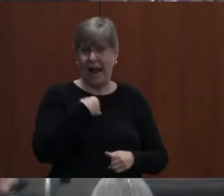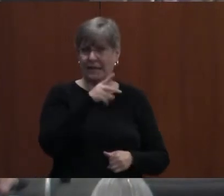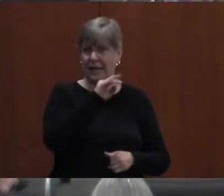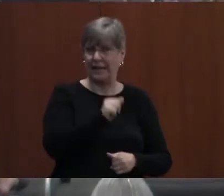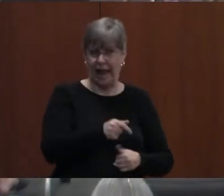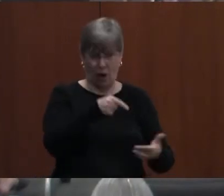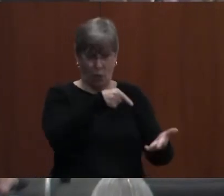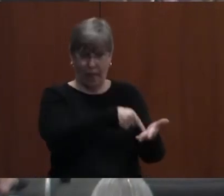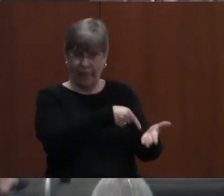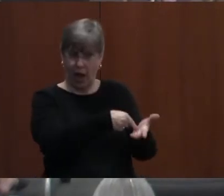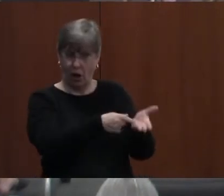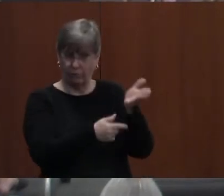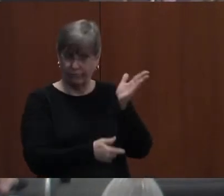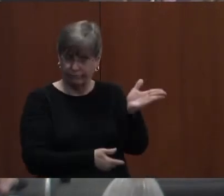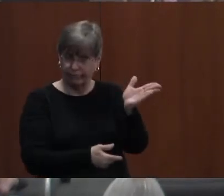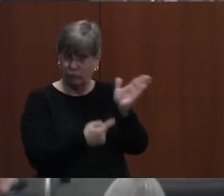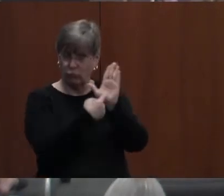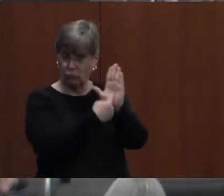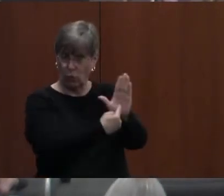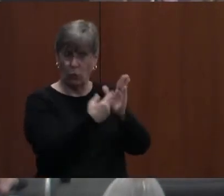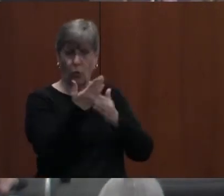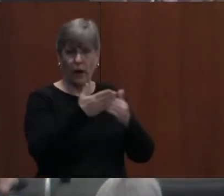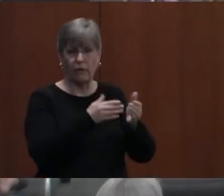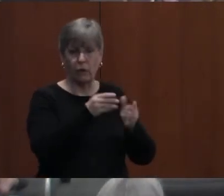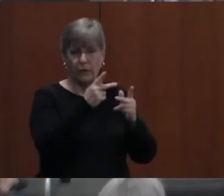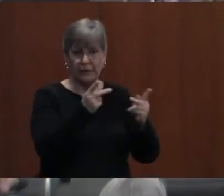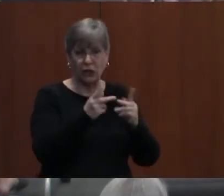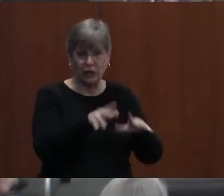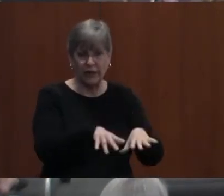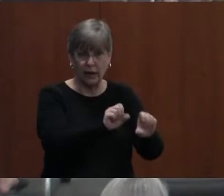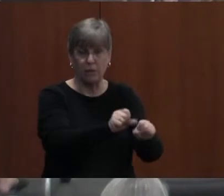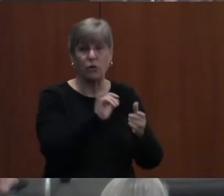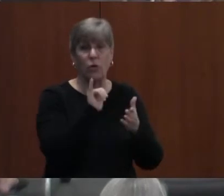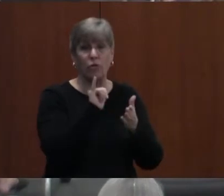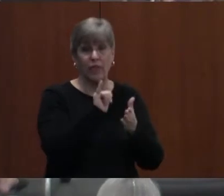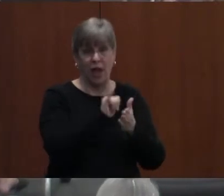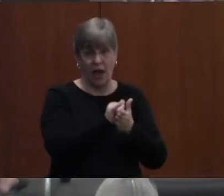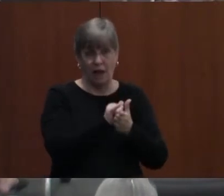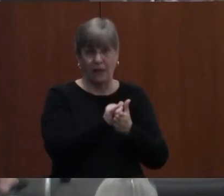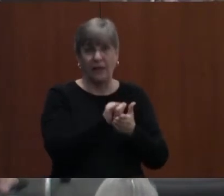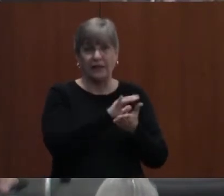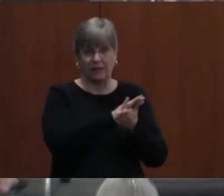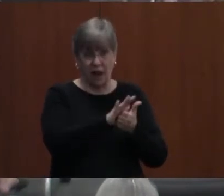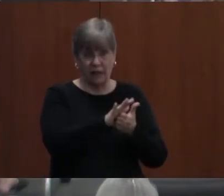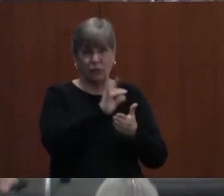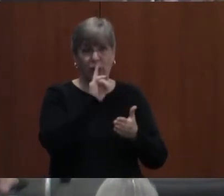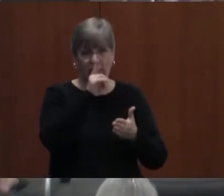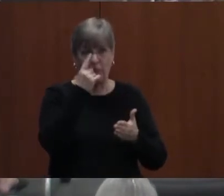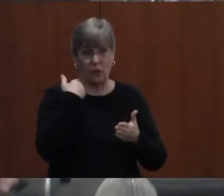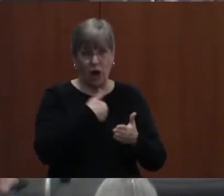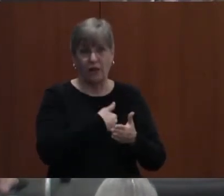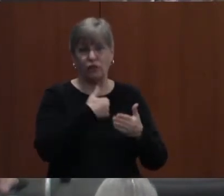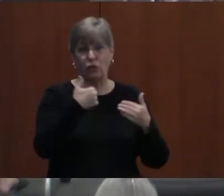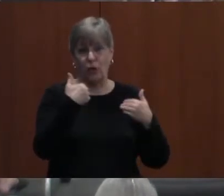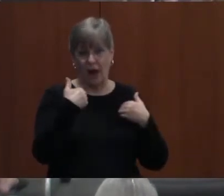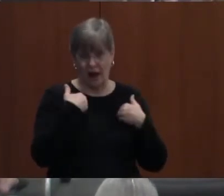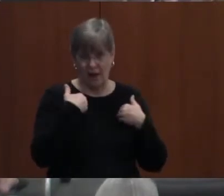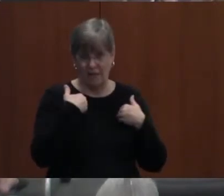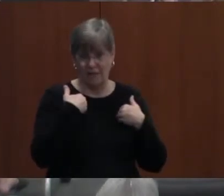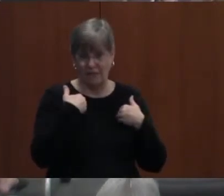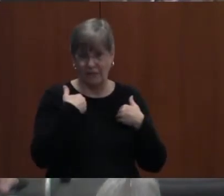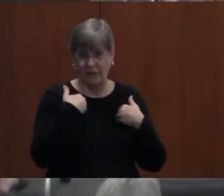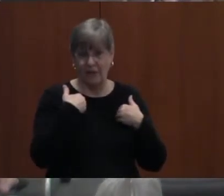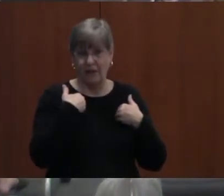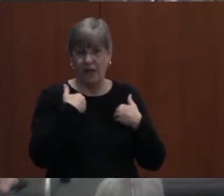in hand to support whatever position he's taking. So it's nice, really, for us to have